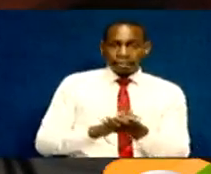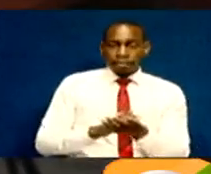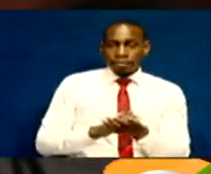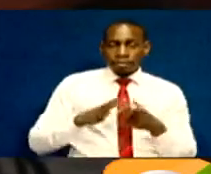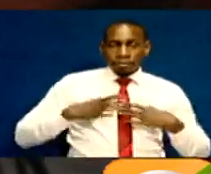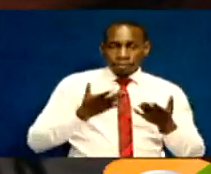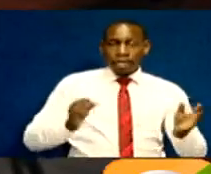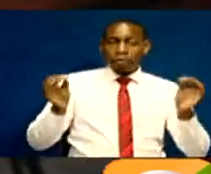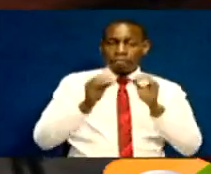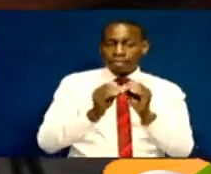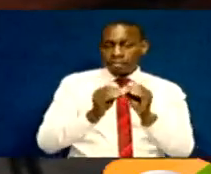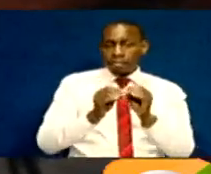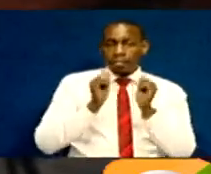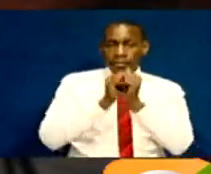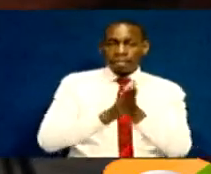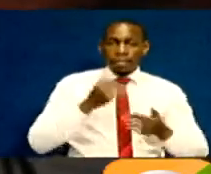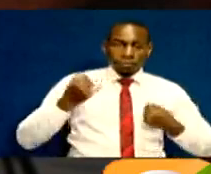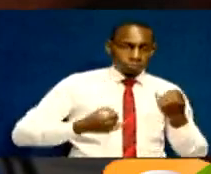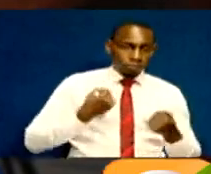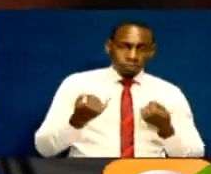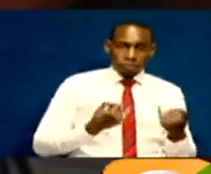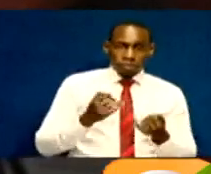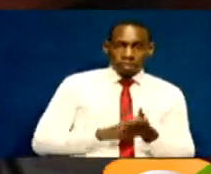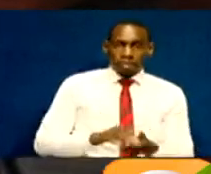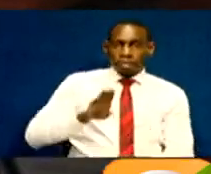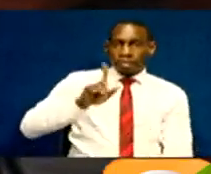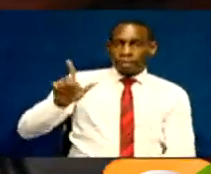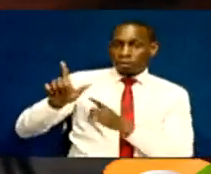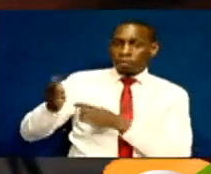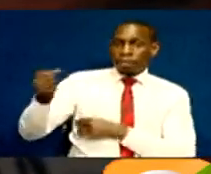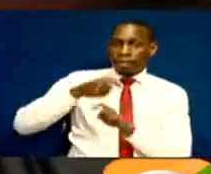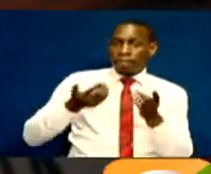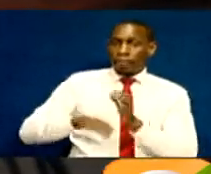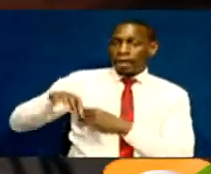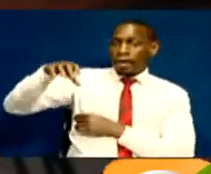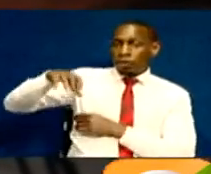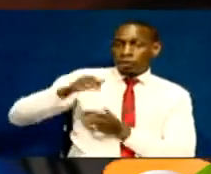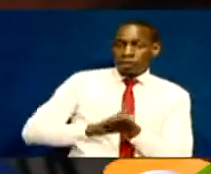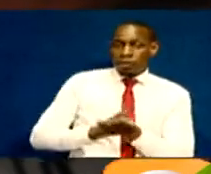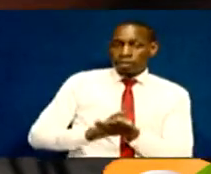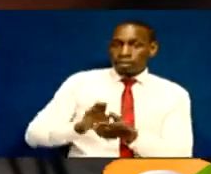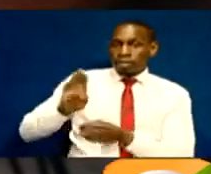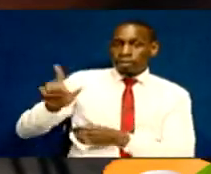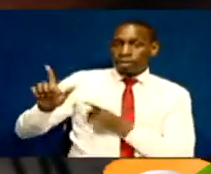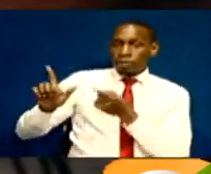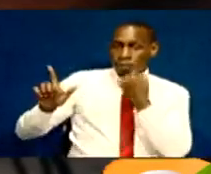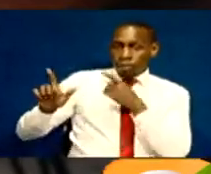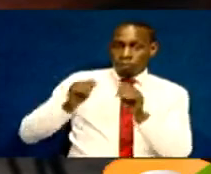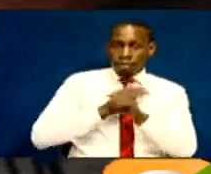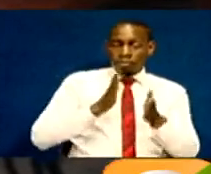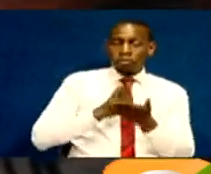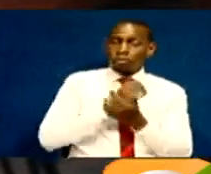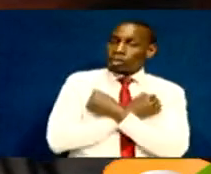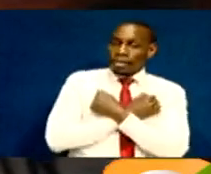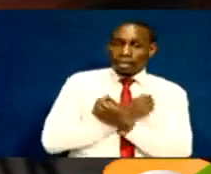wetu kukutana pamoja, kutumbuizwa. Mbilia Bel amekuja kutoka Kongo. Huyu ni moja wapo ya msanii ambaye